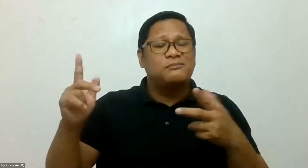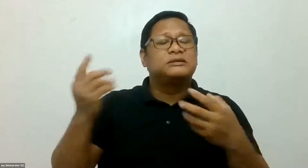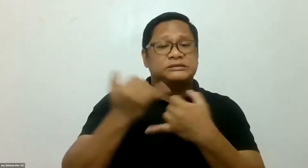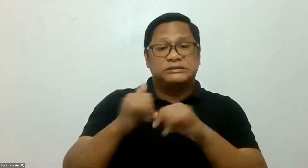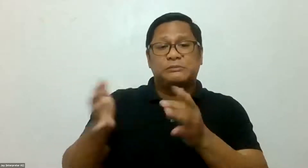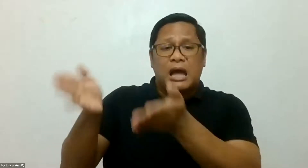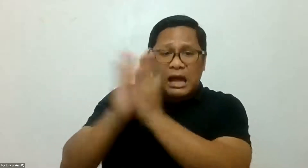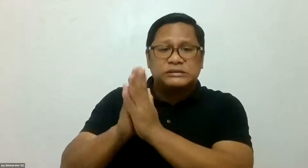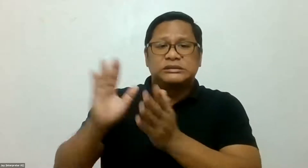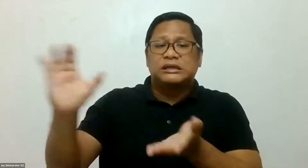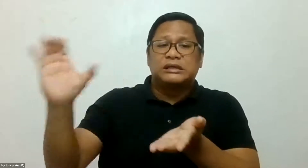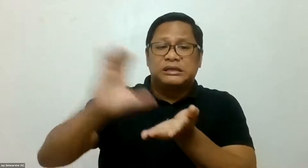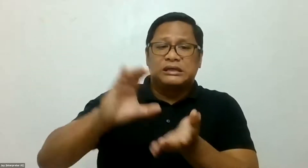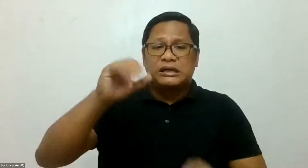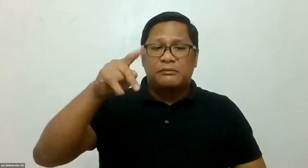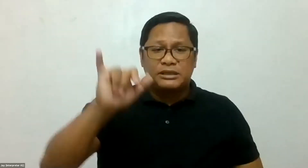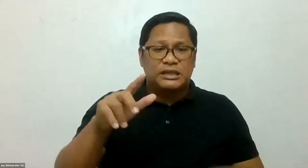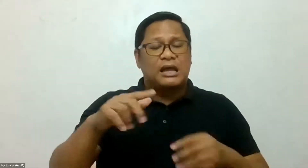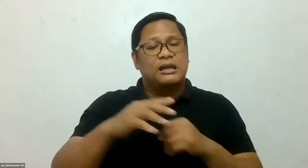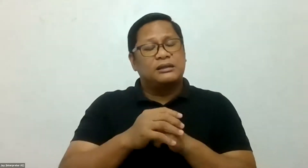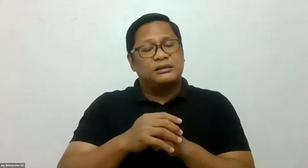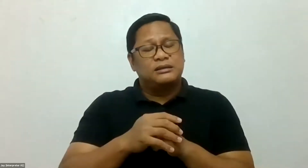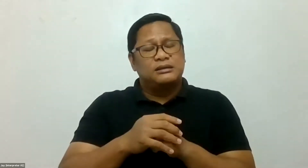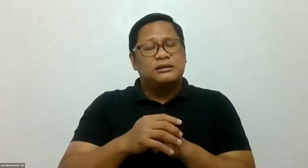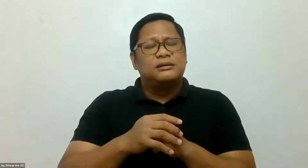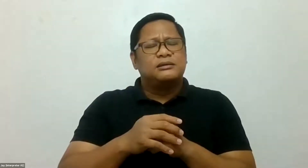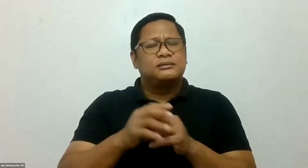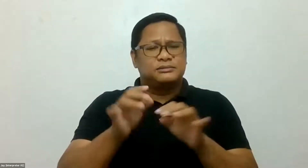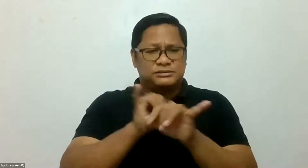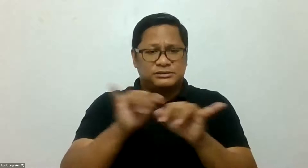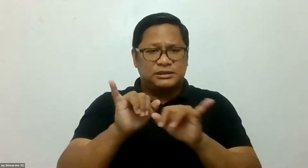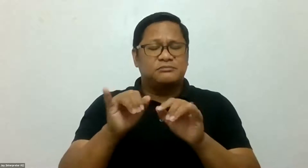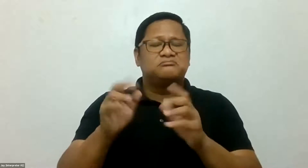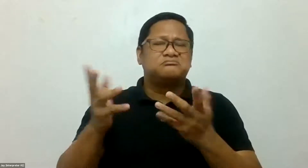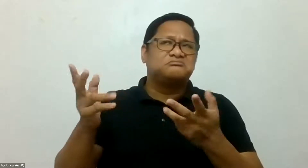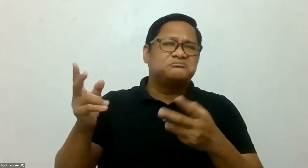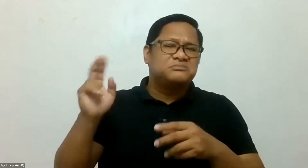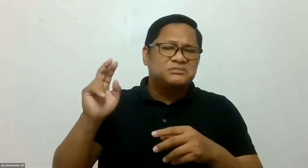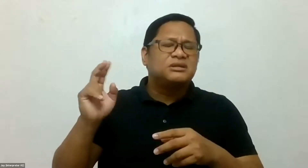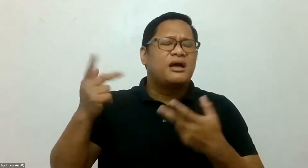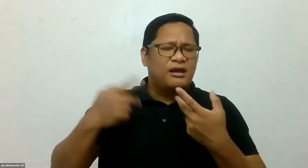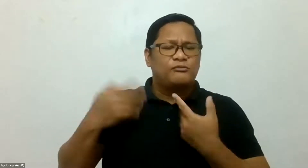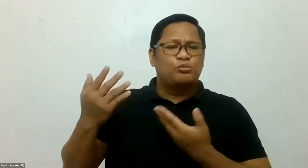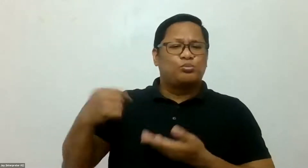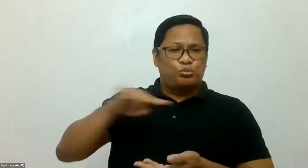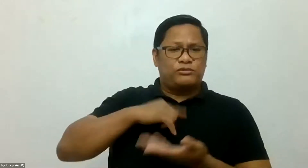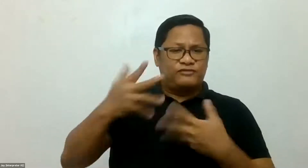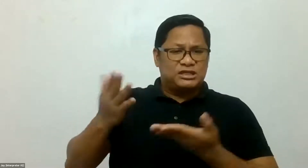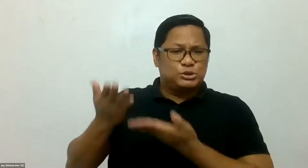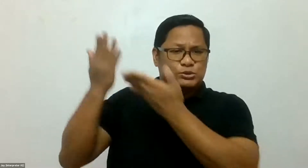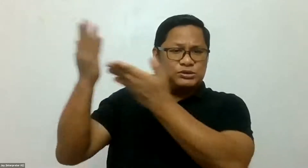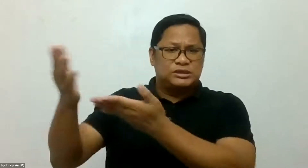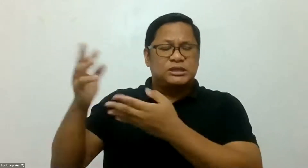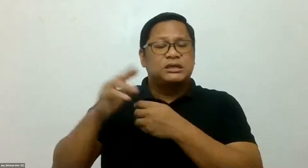for capital outlay, and it's still for reconsideration. We have submitted our